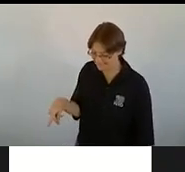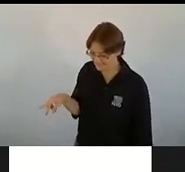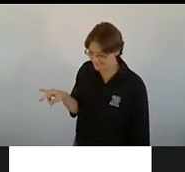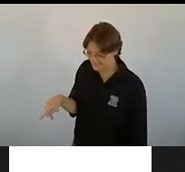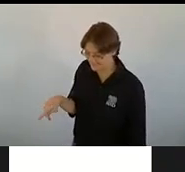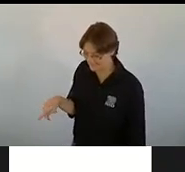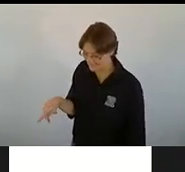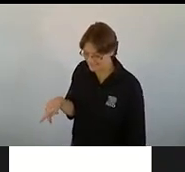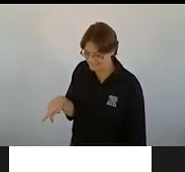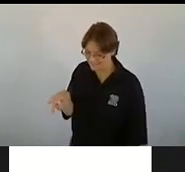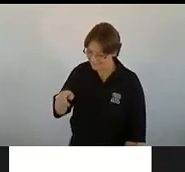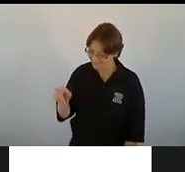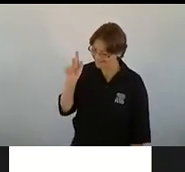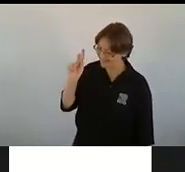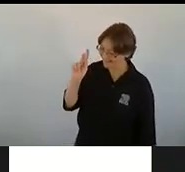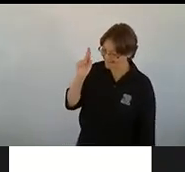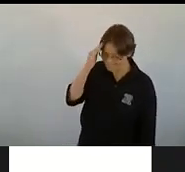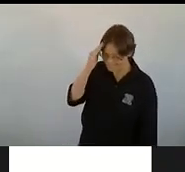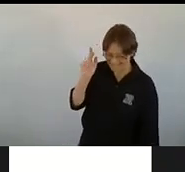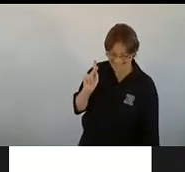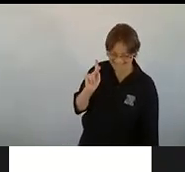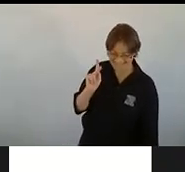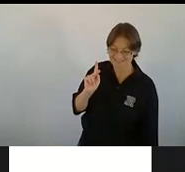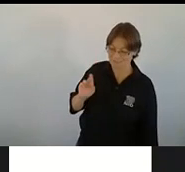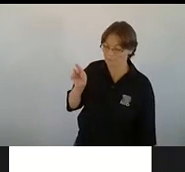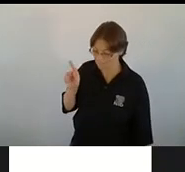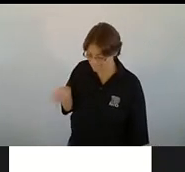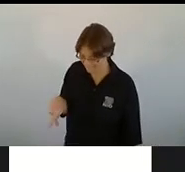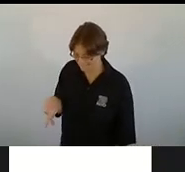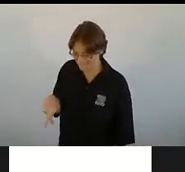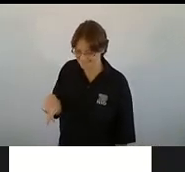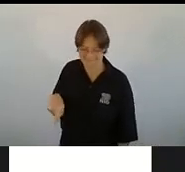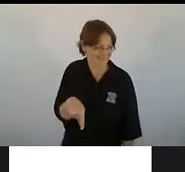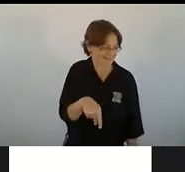The P, which is just the K, flipped around.